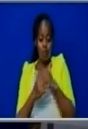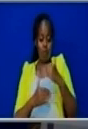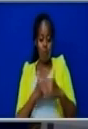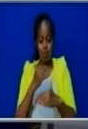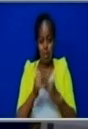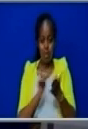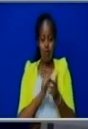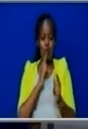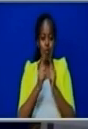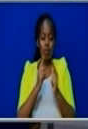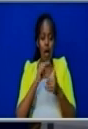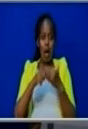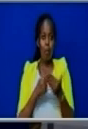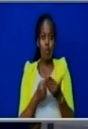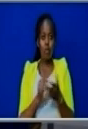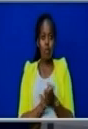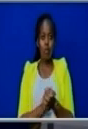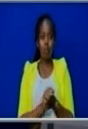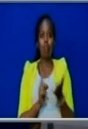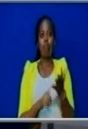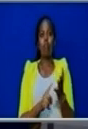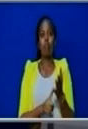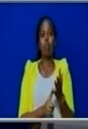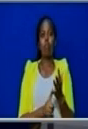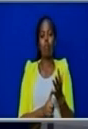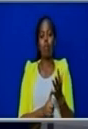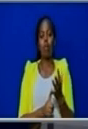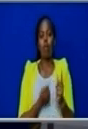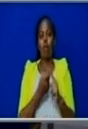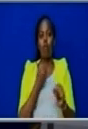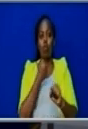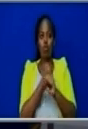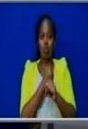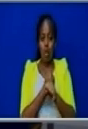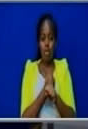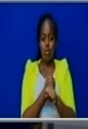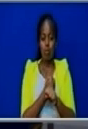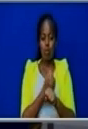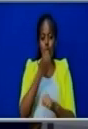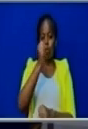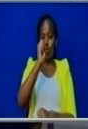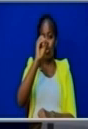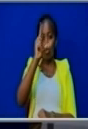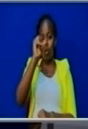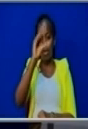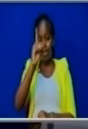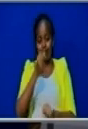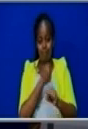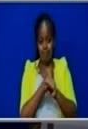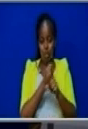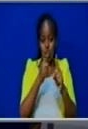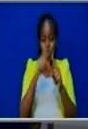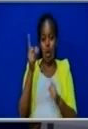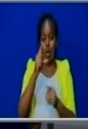have talked about them. Those several processes we have from solid to liquid. We call